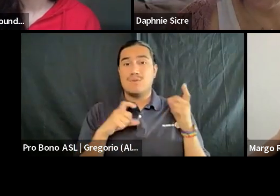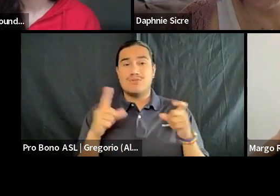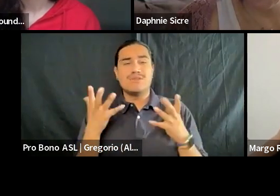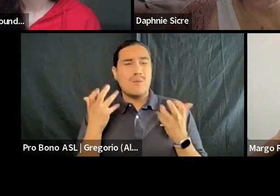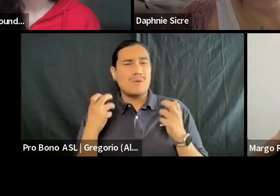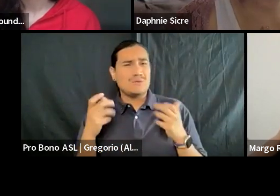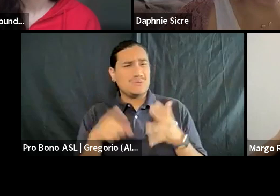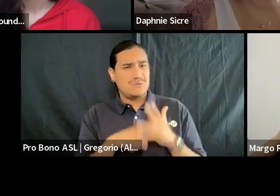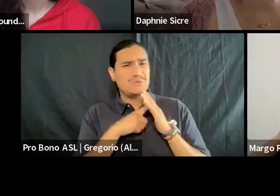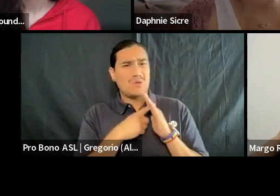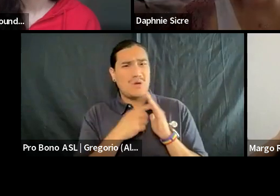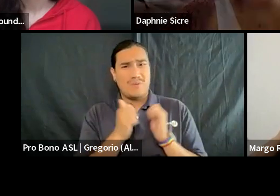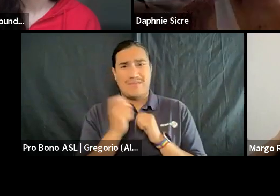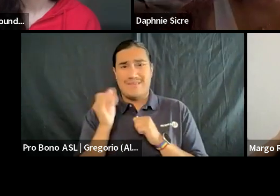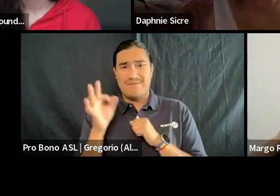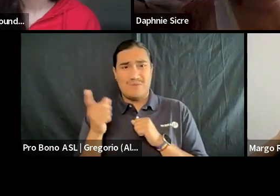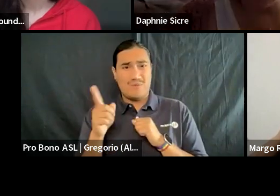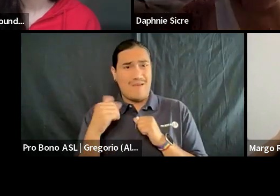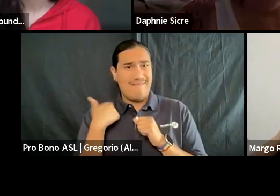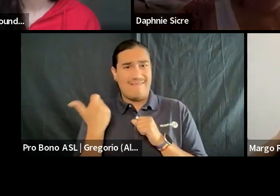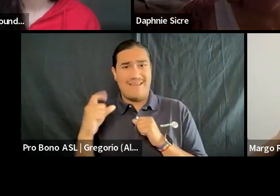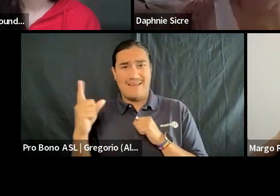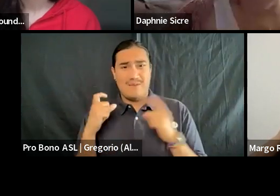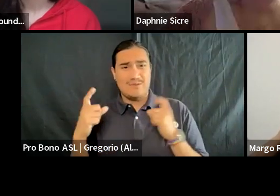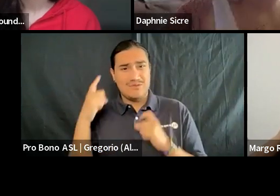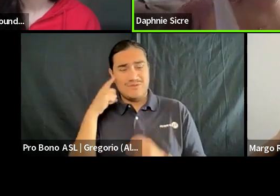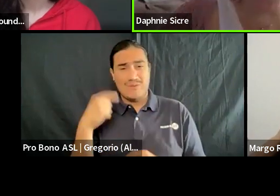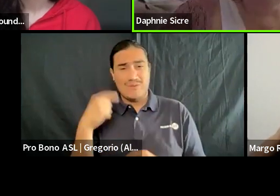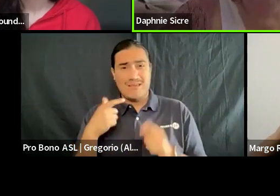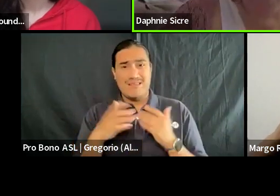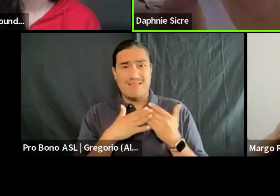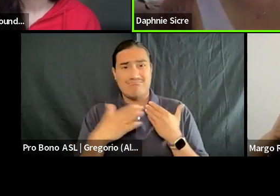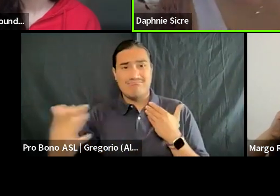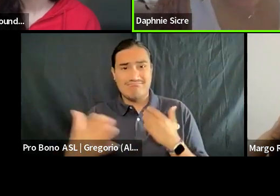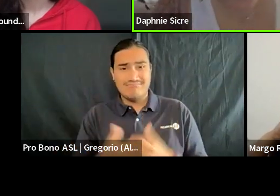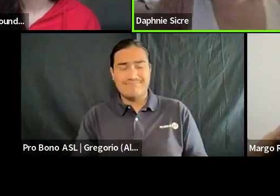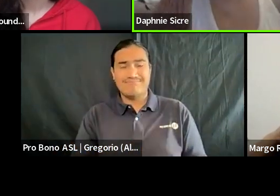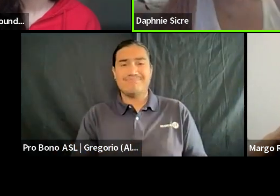for me? And then we'll go from there.